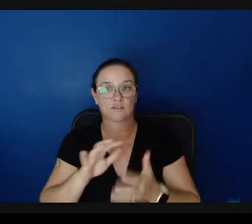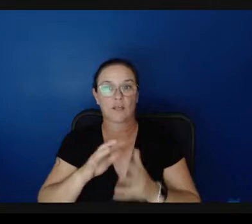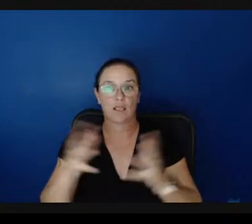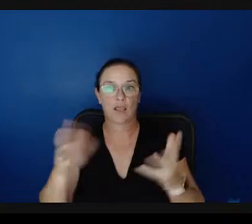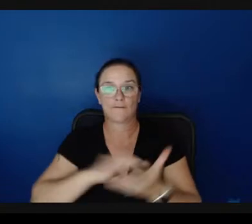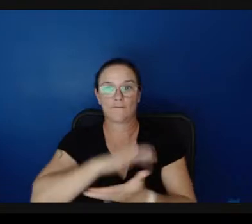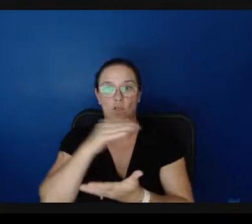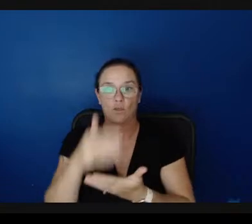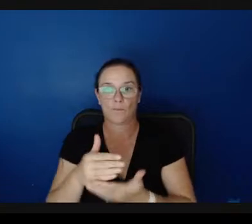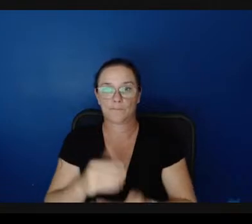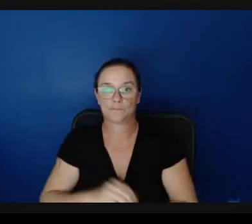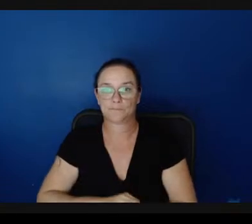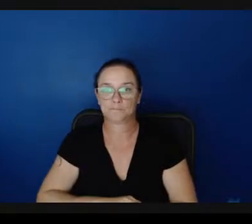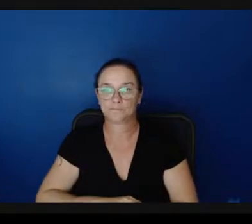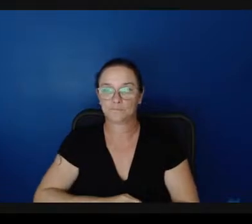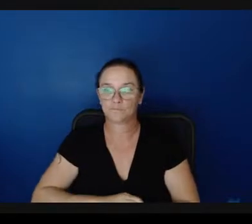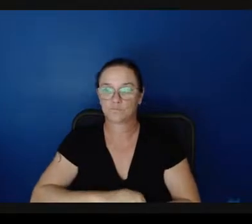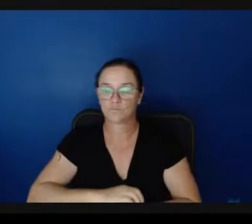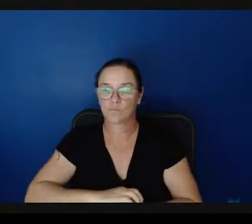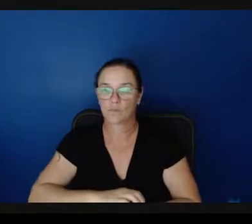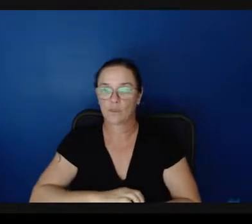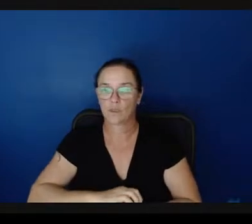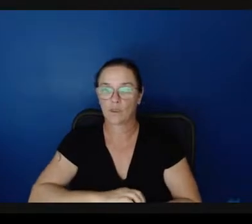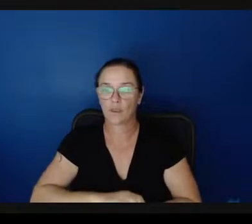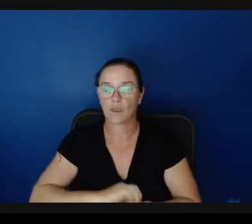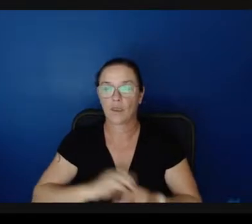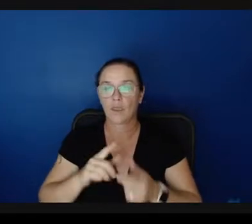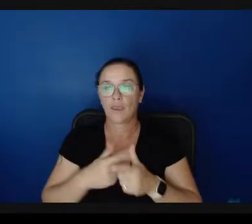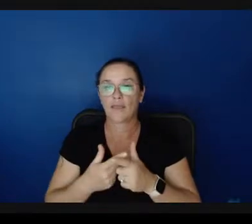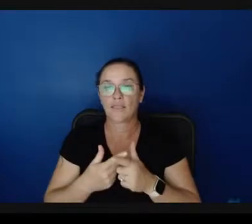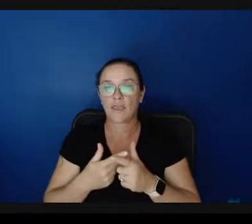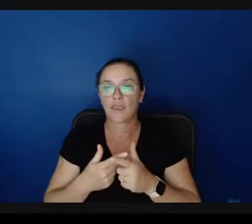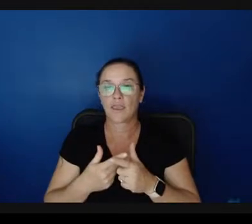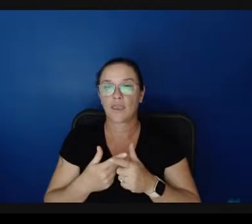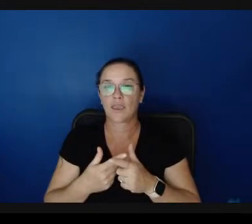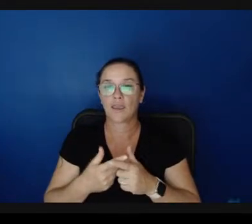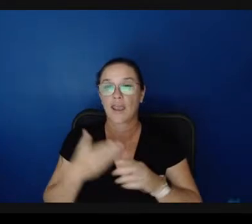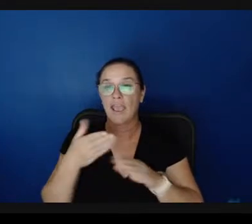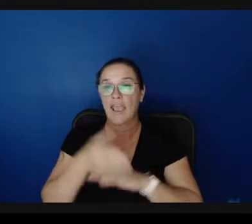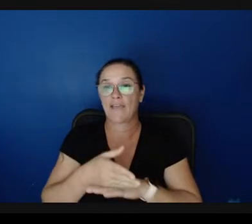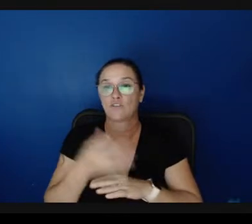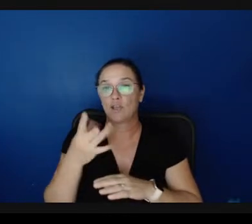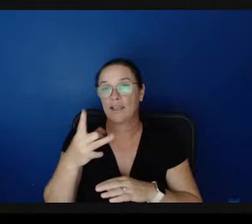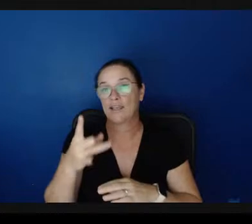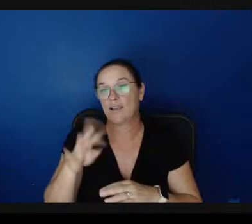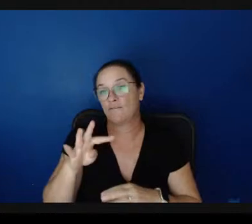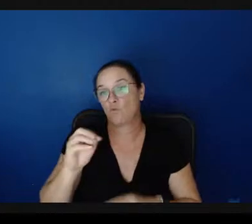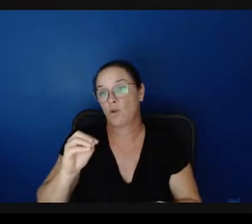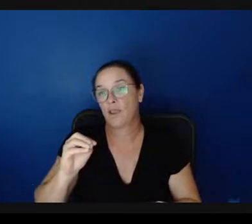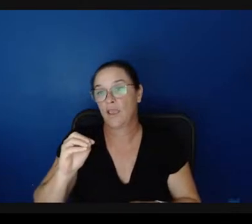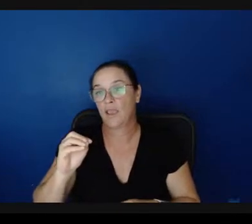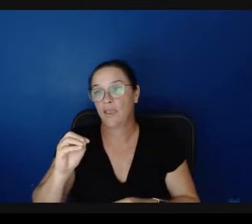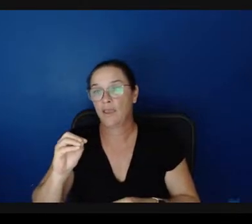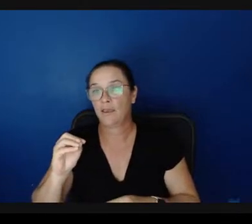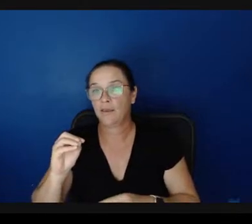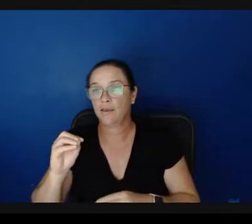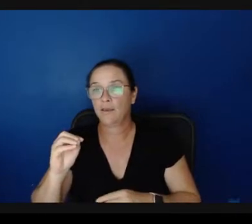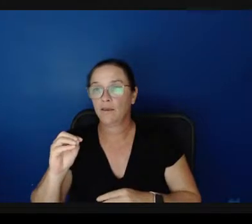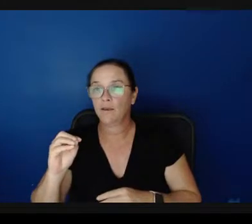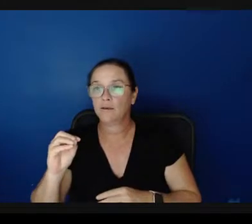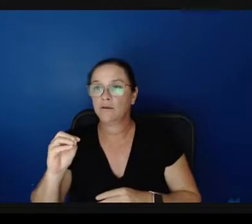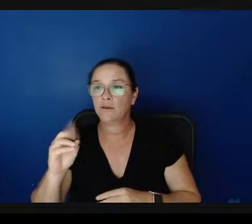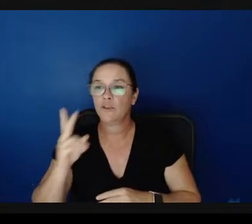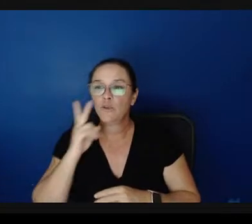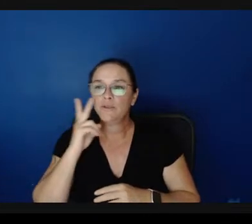So then in comparison, once you get past 1840, this demarcation on here, you see